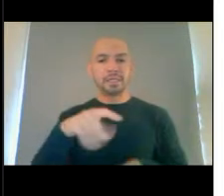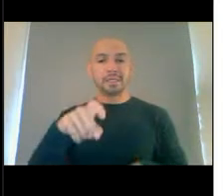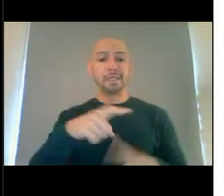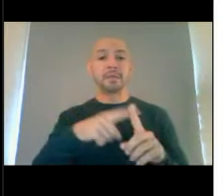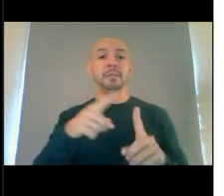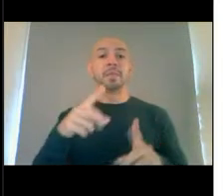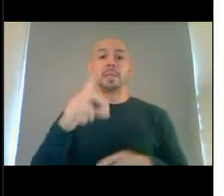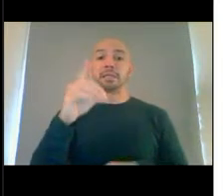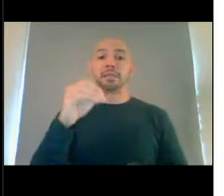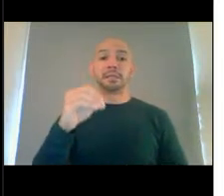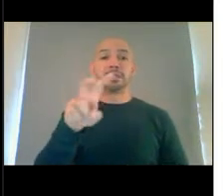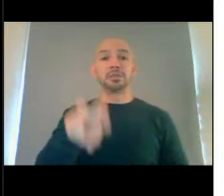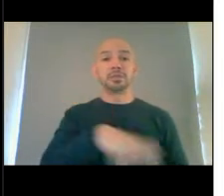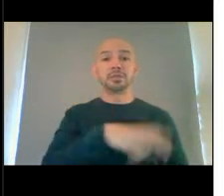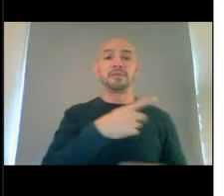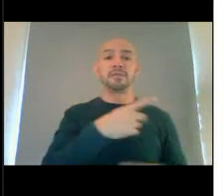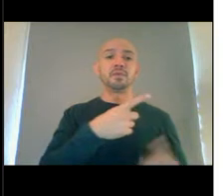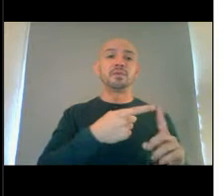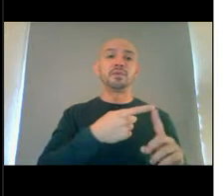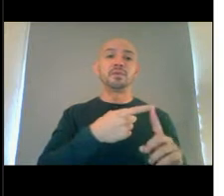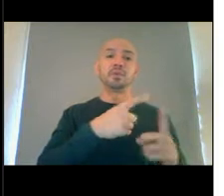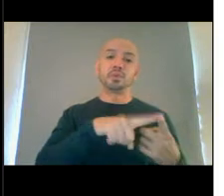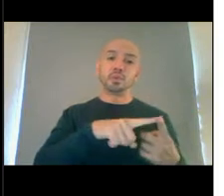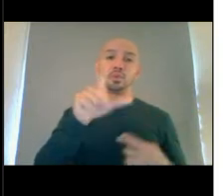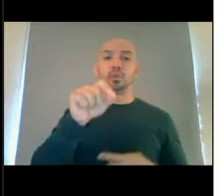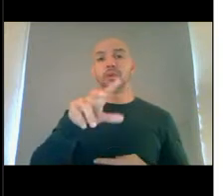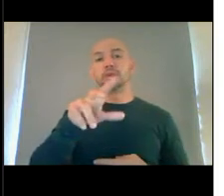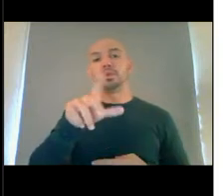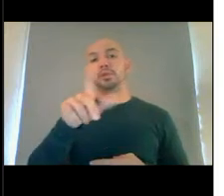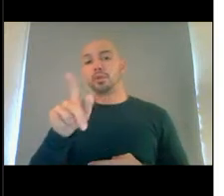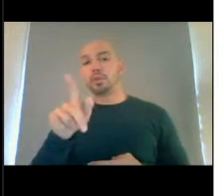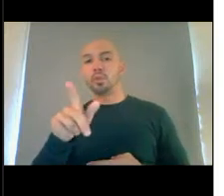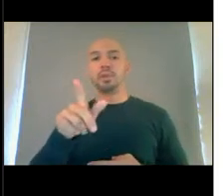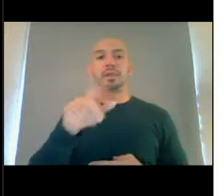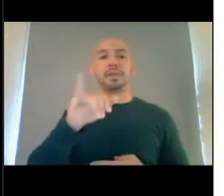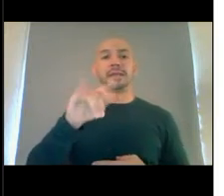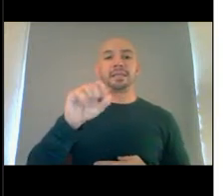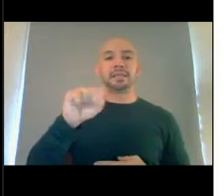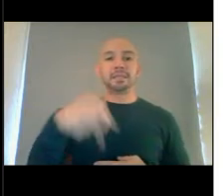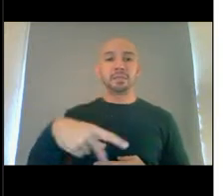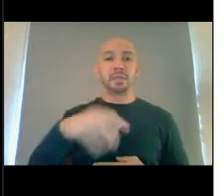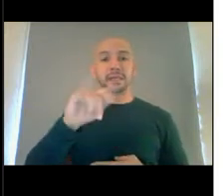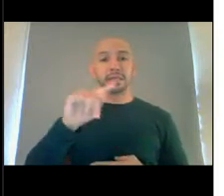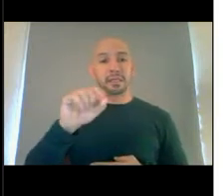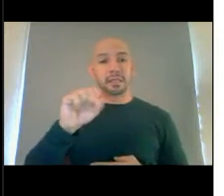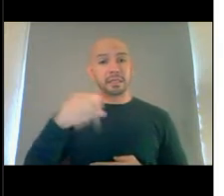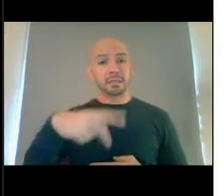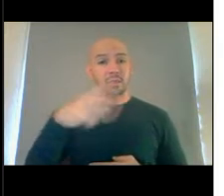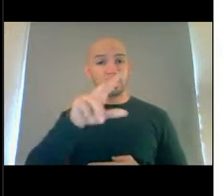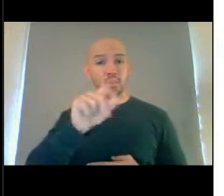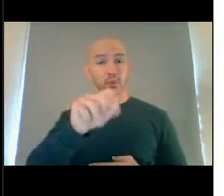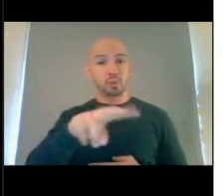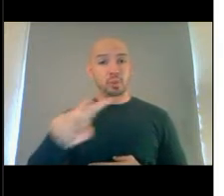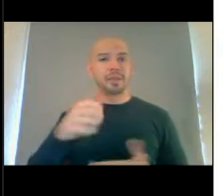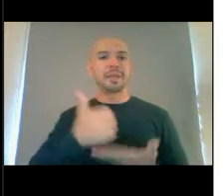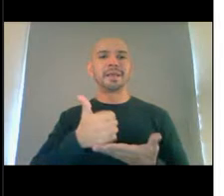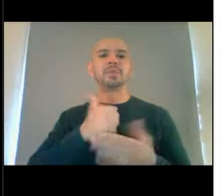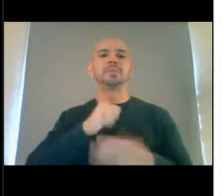designations from the 2021 itsp the itsp addendum uh helps to implement the 2021